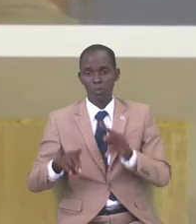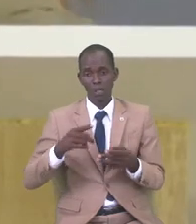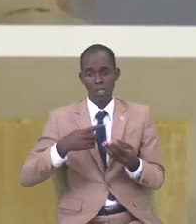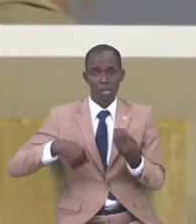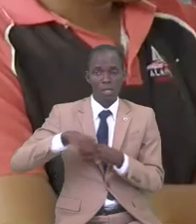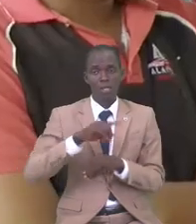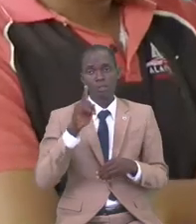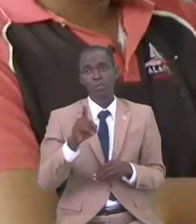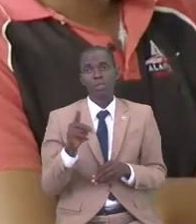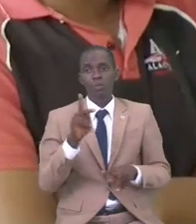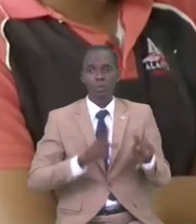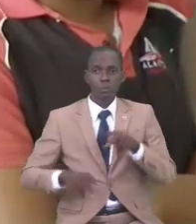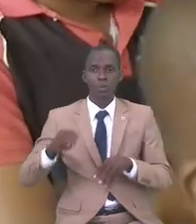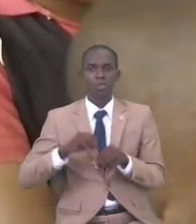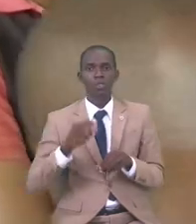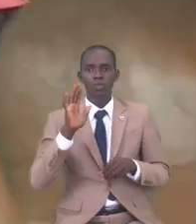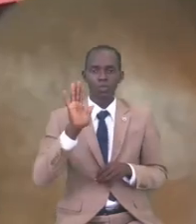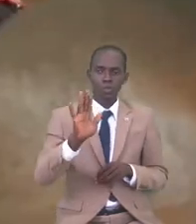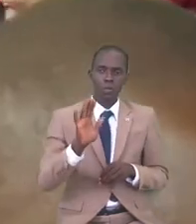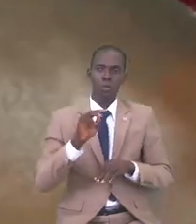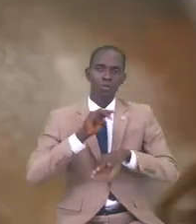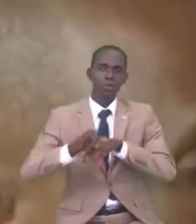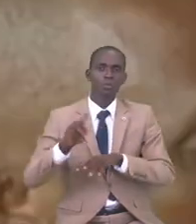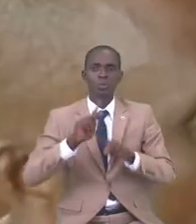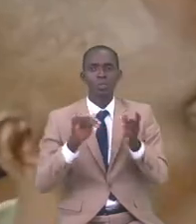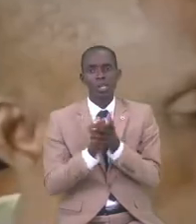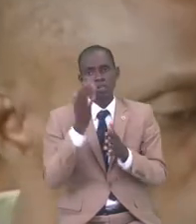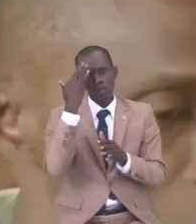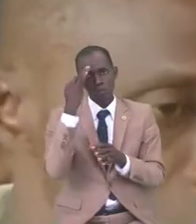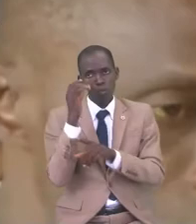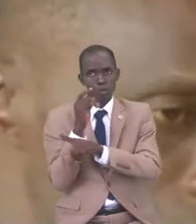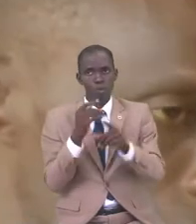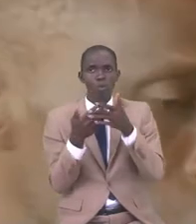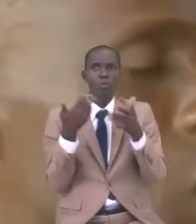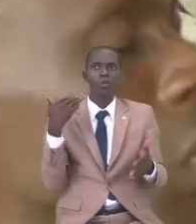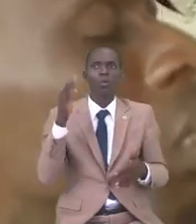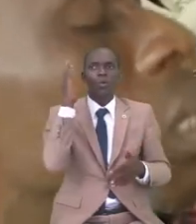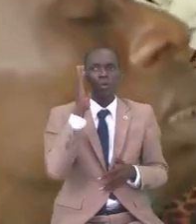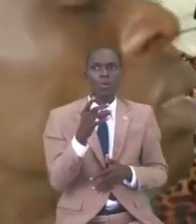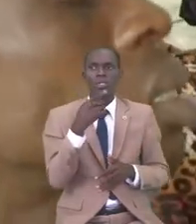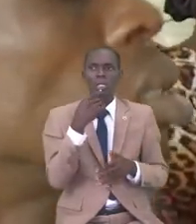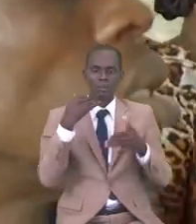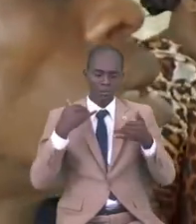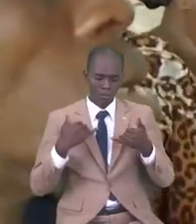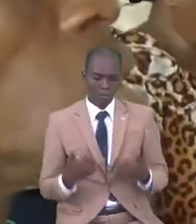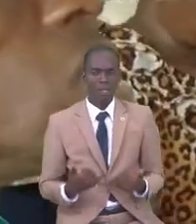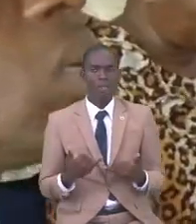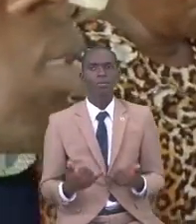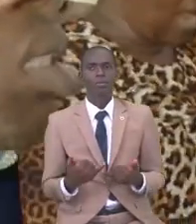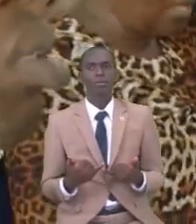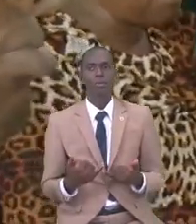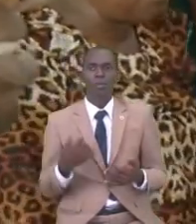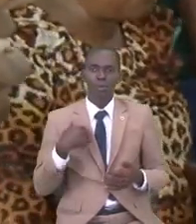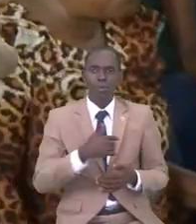in your ministry, and the people that knew you before, they will say, now we